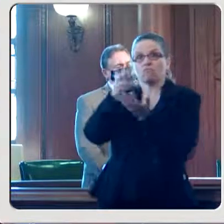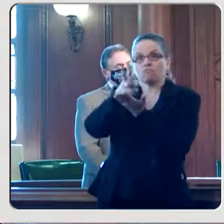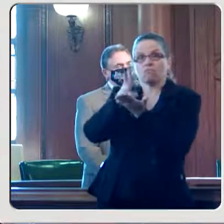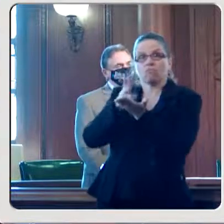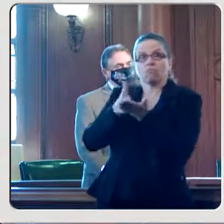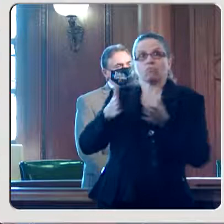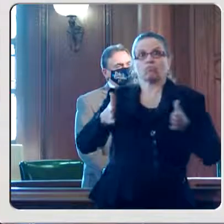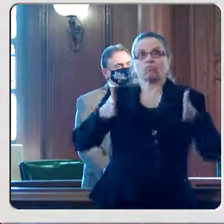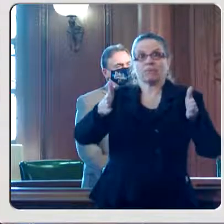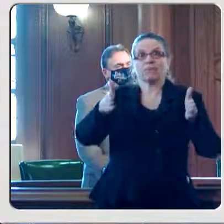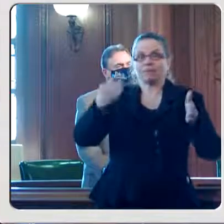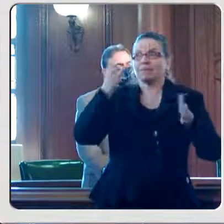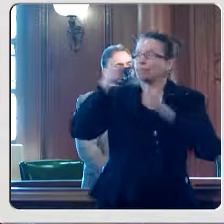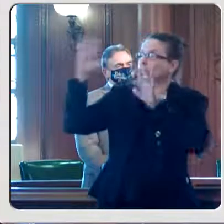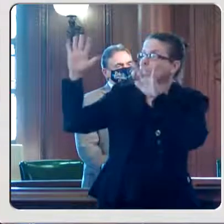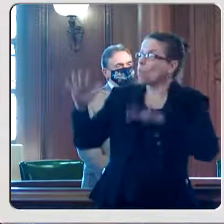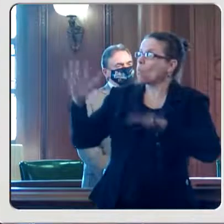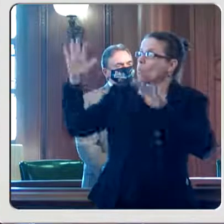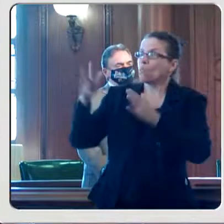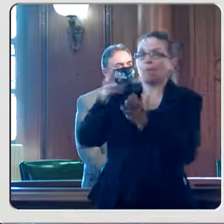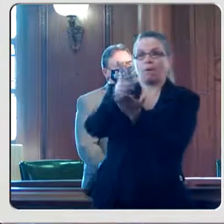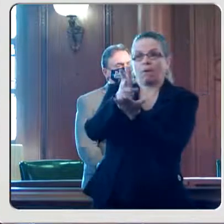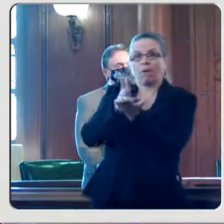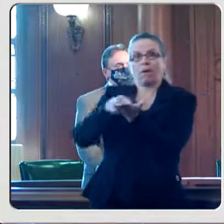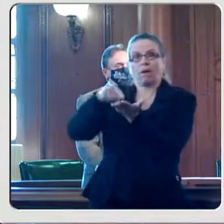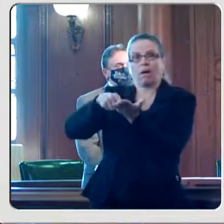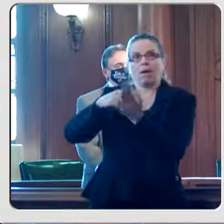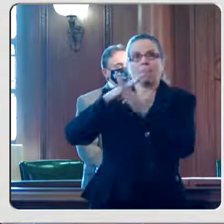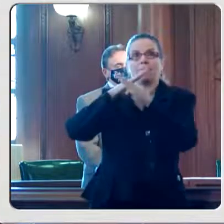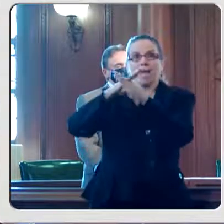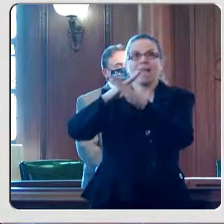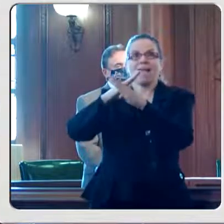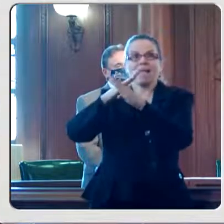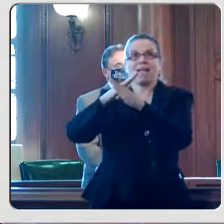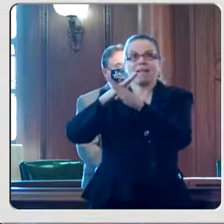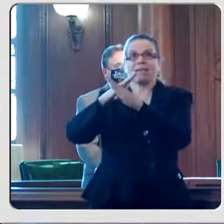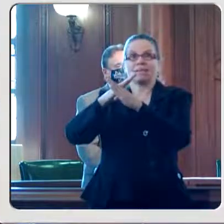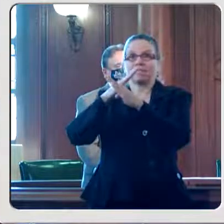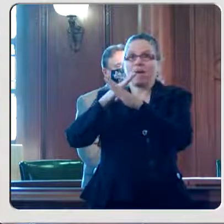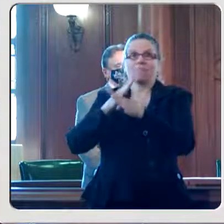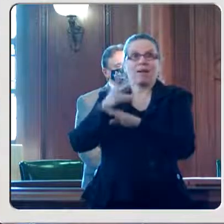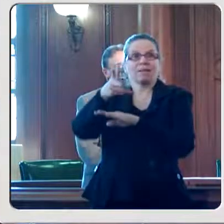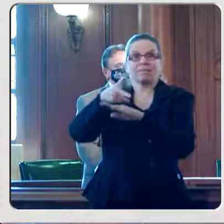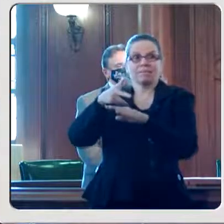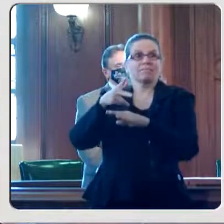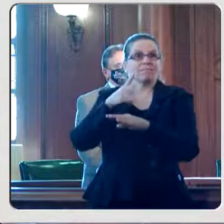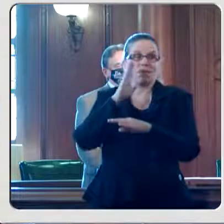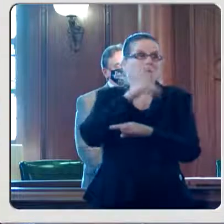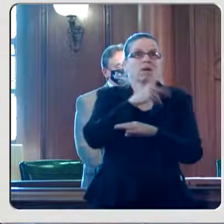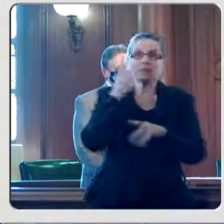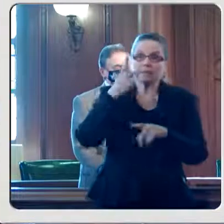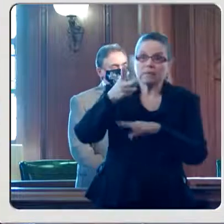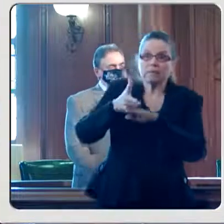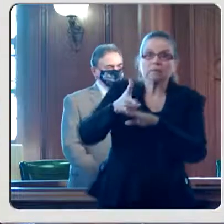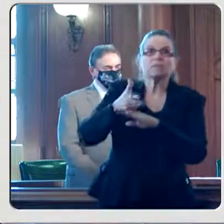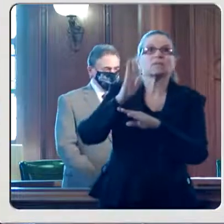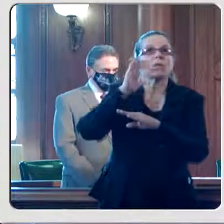will have crews out ticketing and towing so we can get the streets cleared. And that's all I have for today.